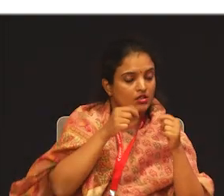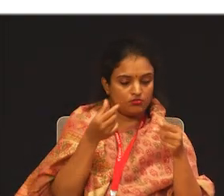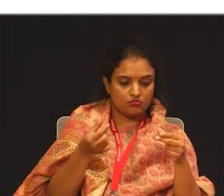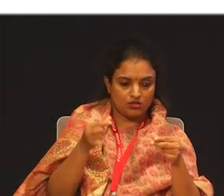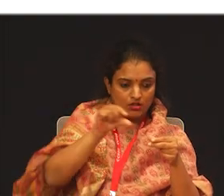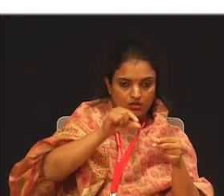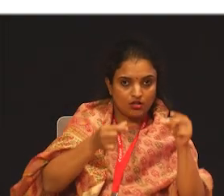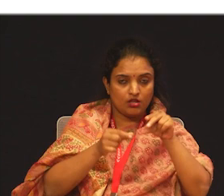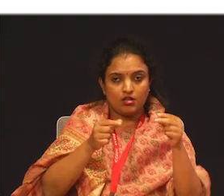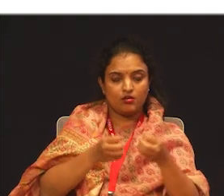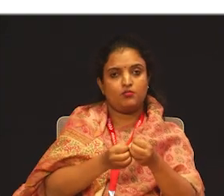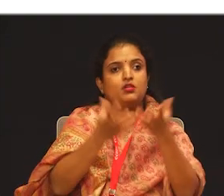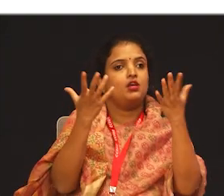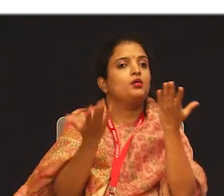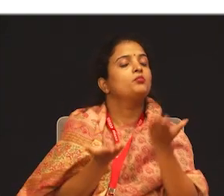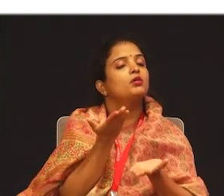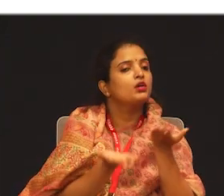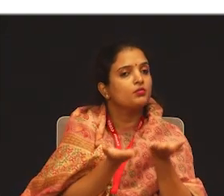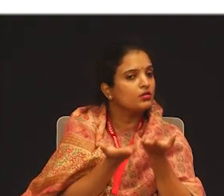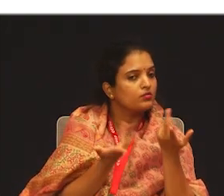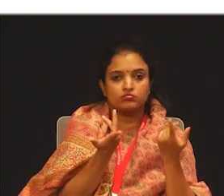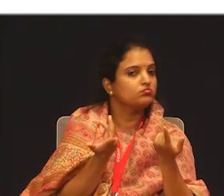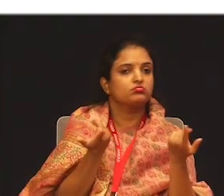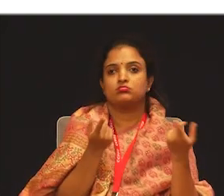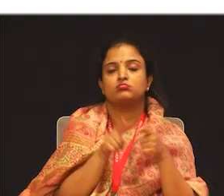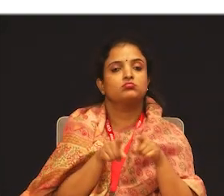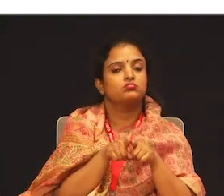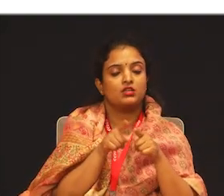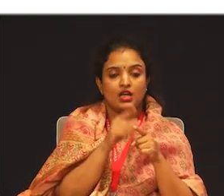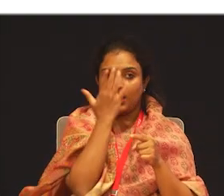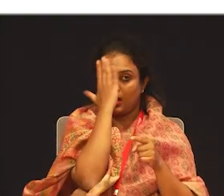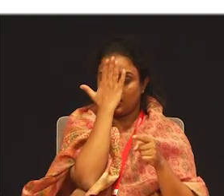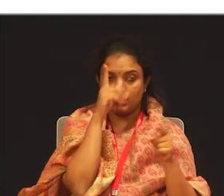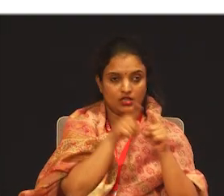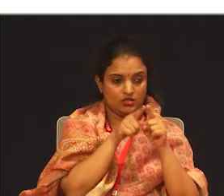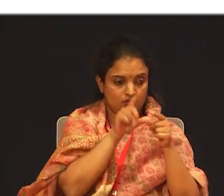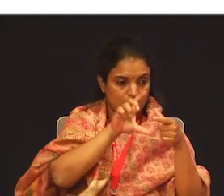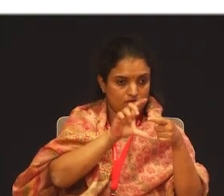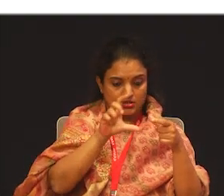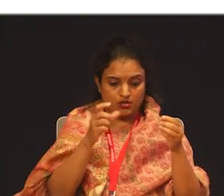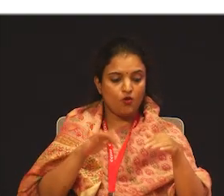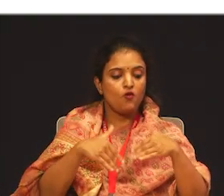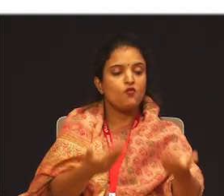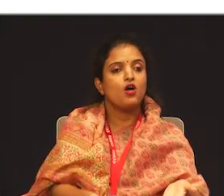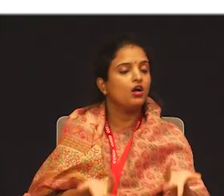maybe chemistry lab or something else. Why? There are glasswares everywhere,